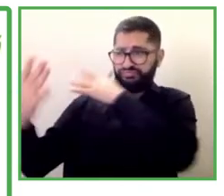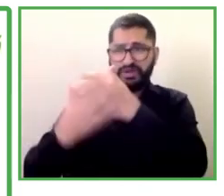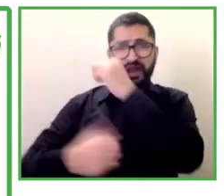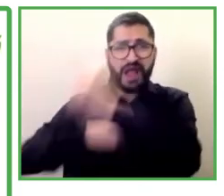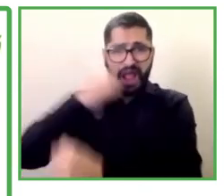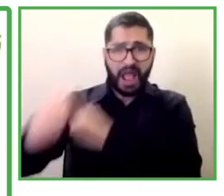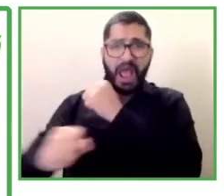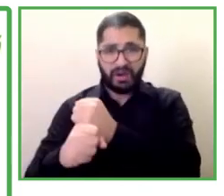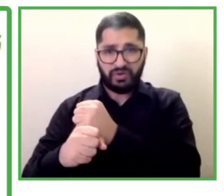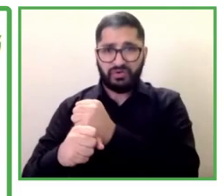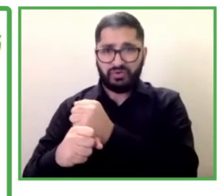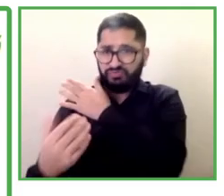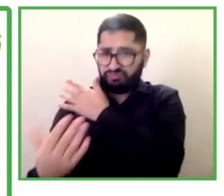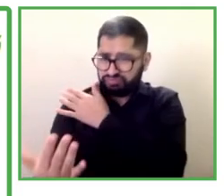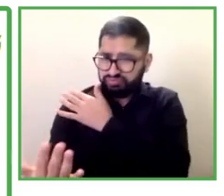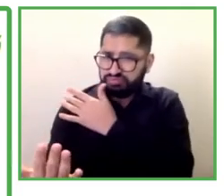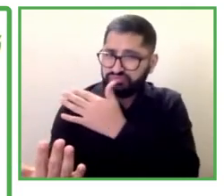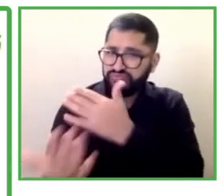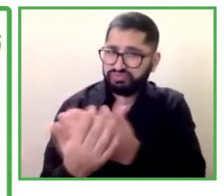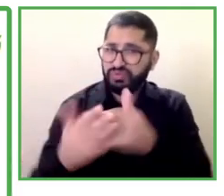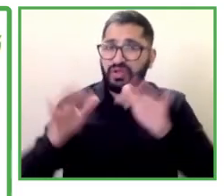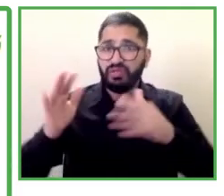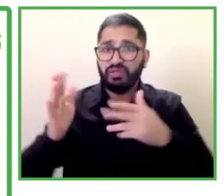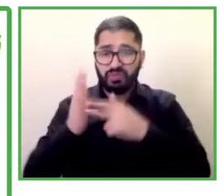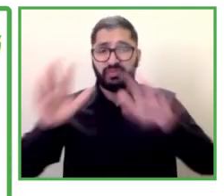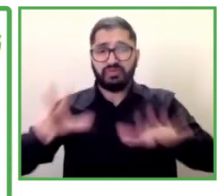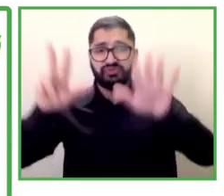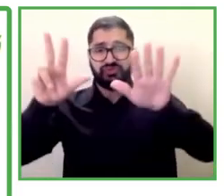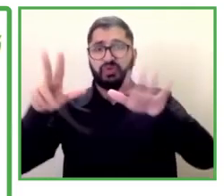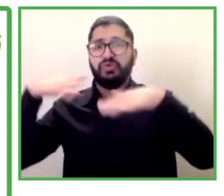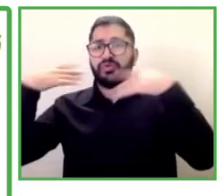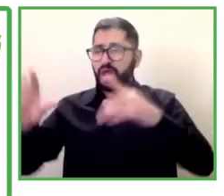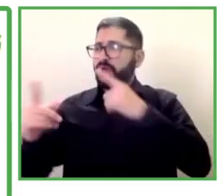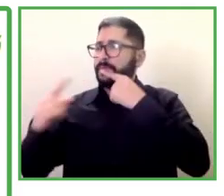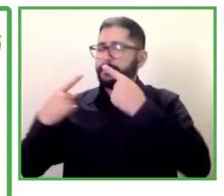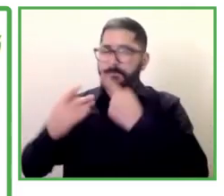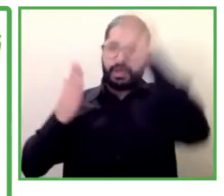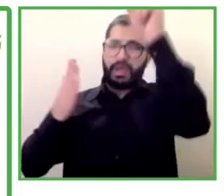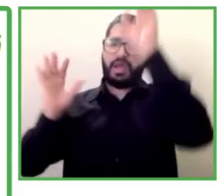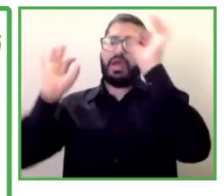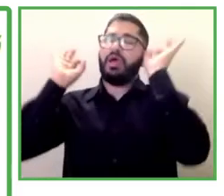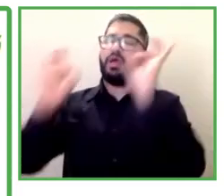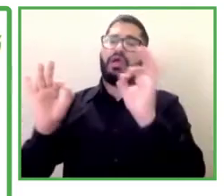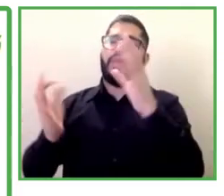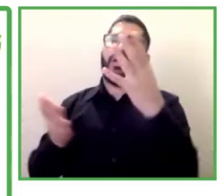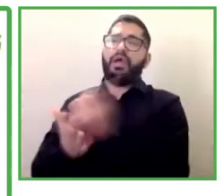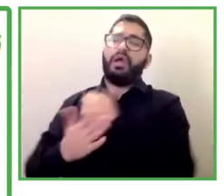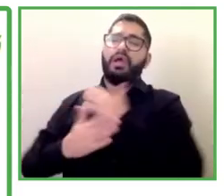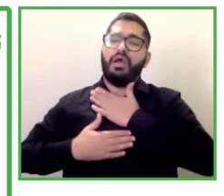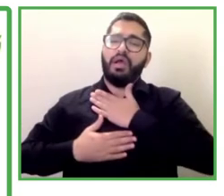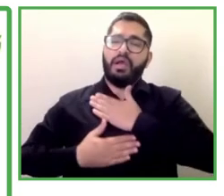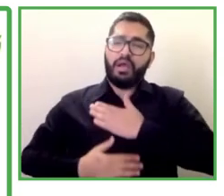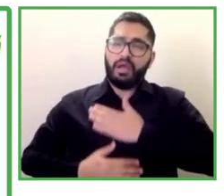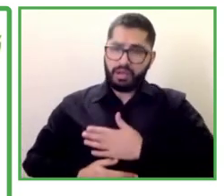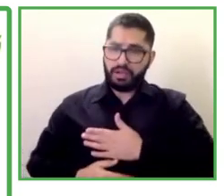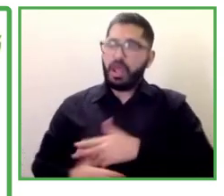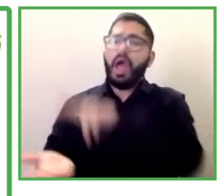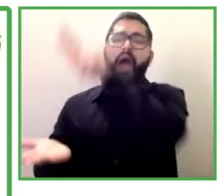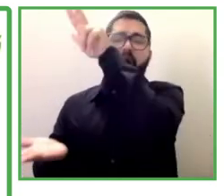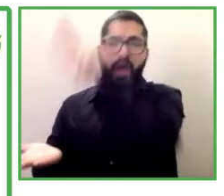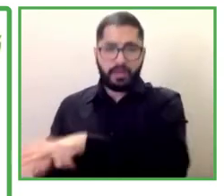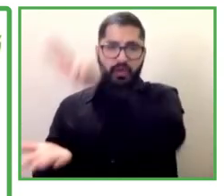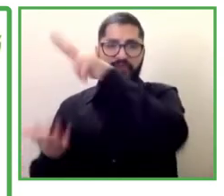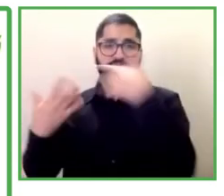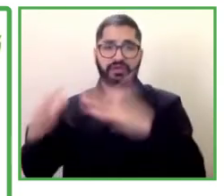boost did not come to us until 2018, and the works have finished with the approval in May of this